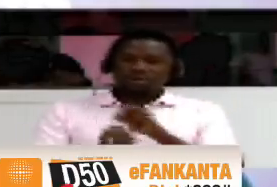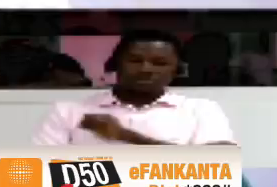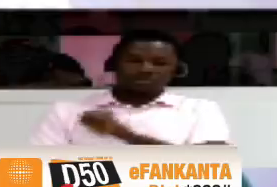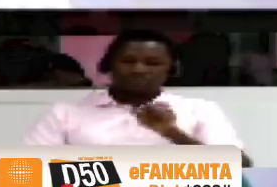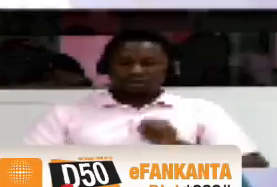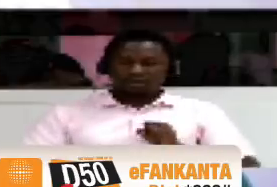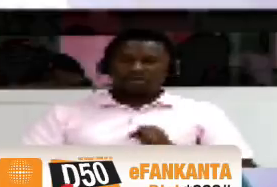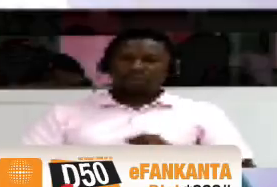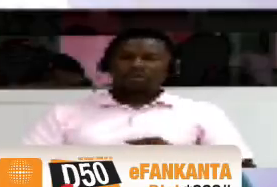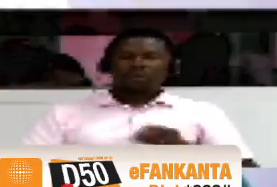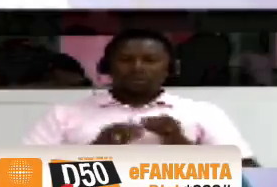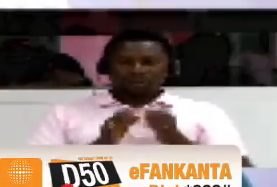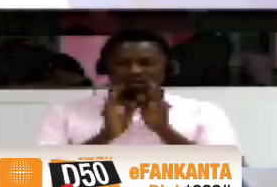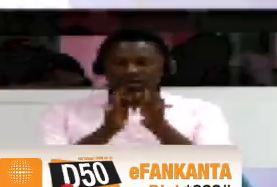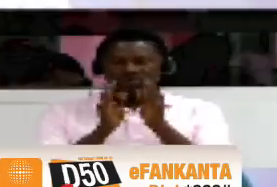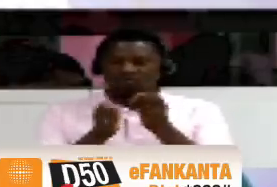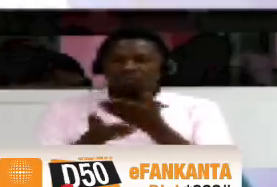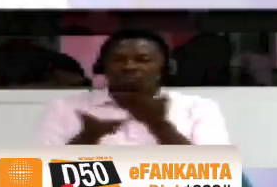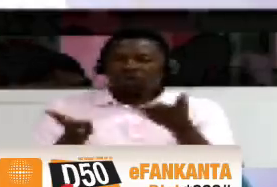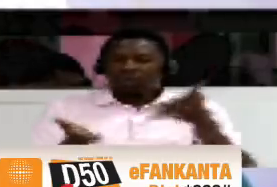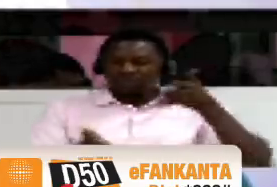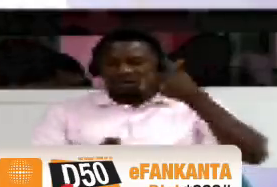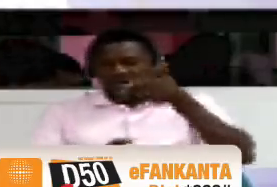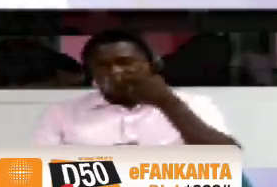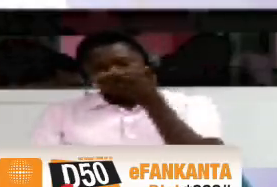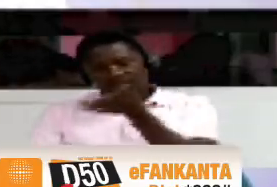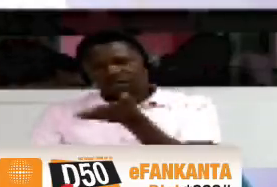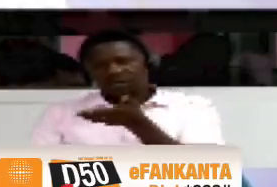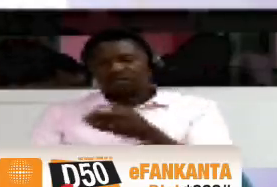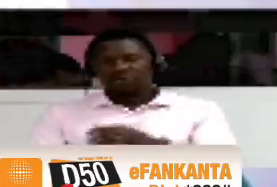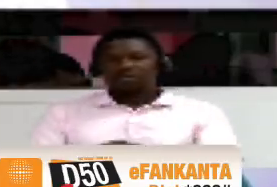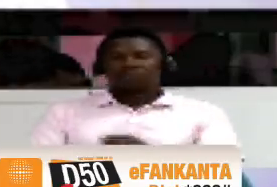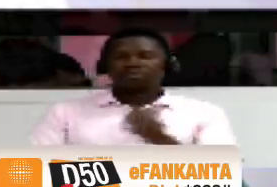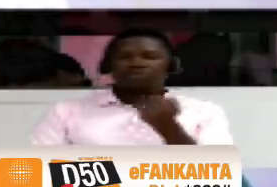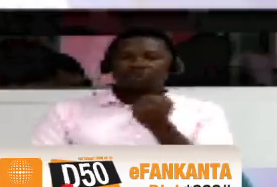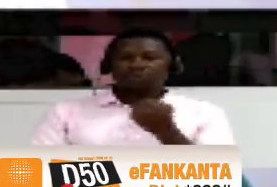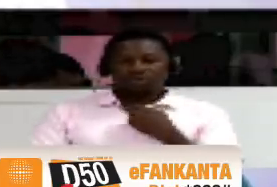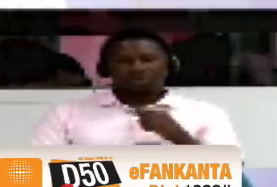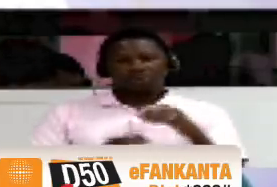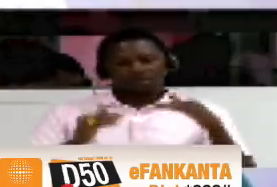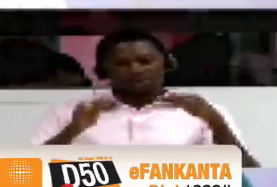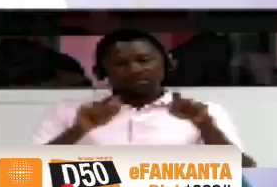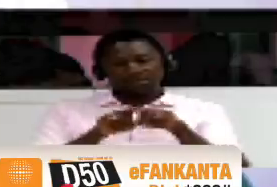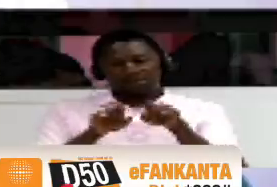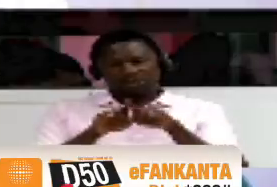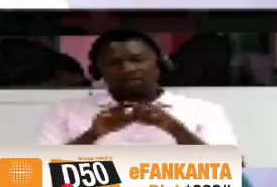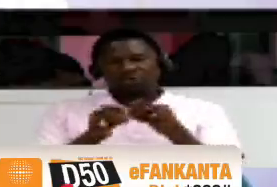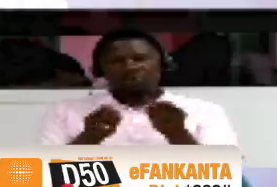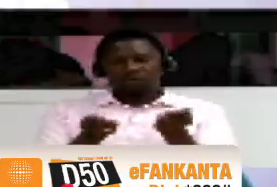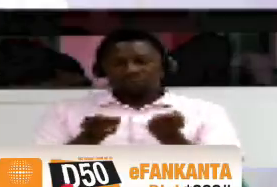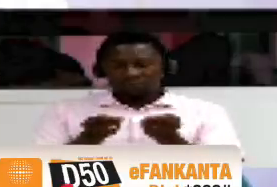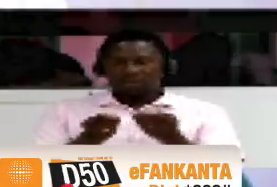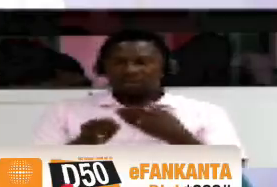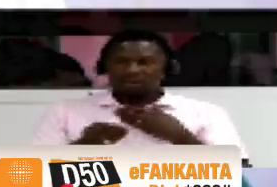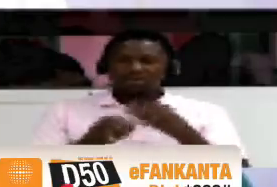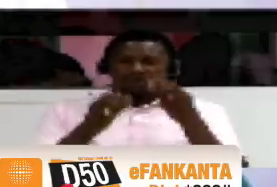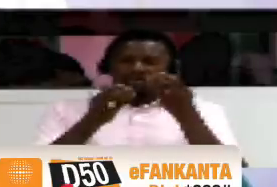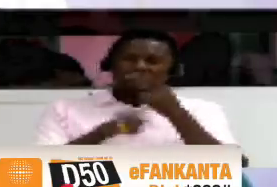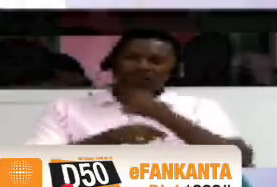And we told him why we were at the house, because we are equally students at the Gambia